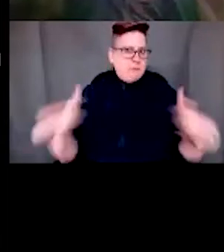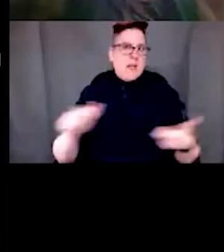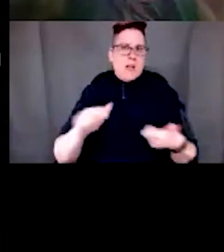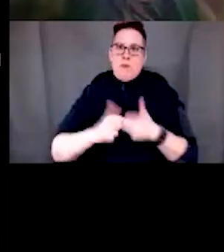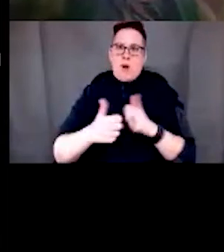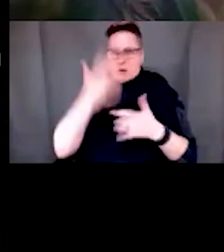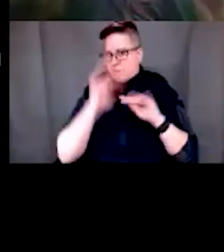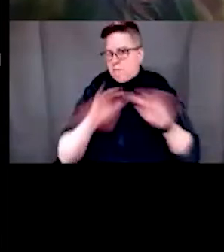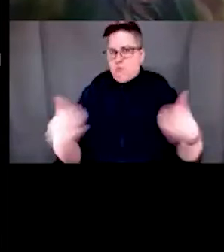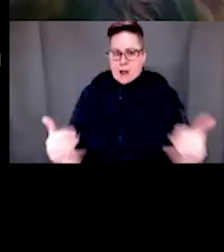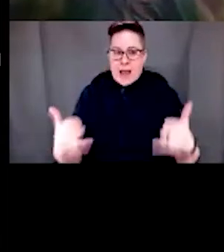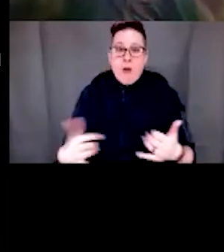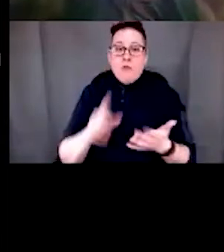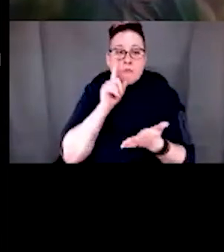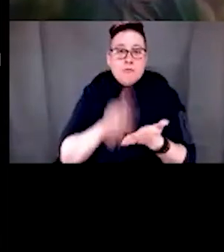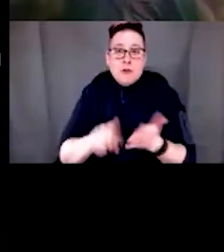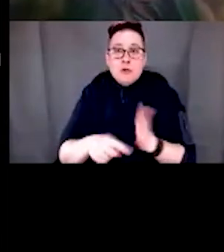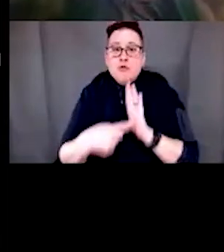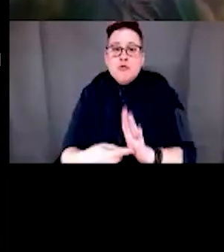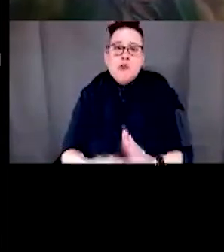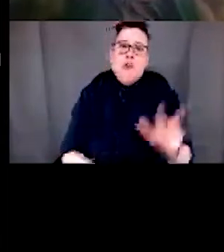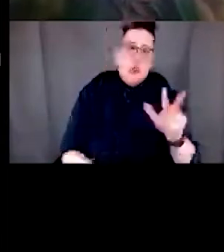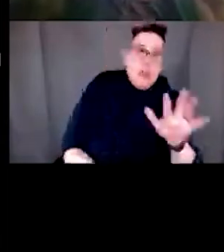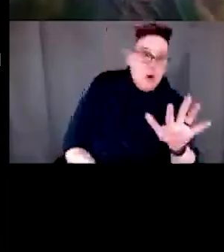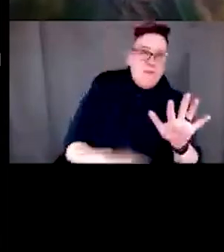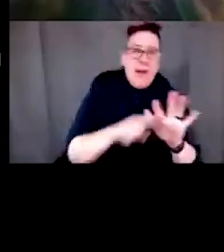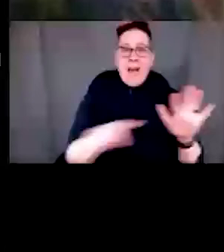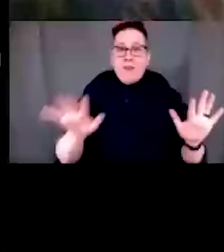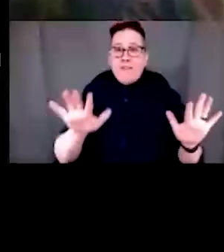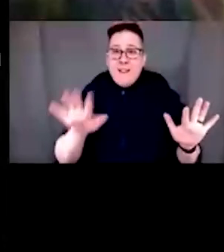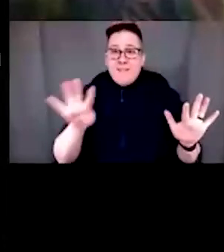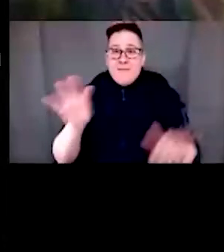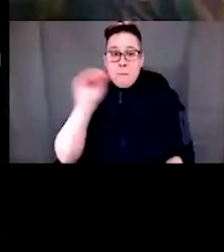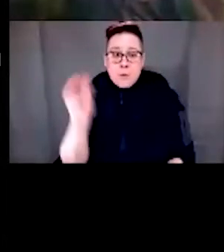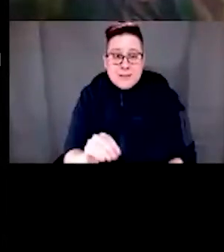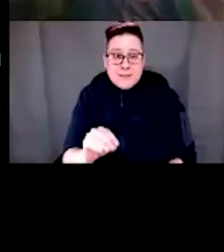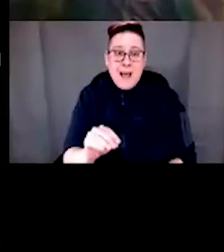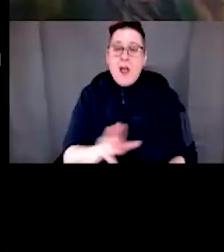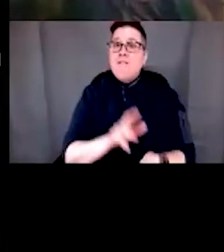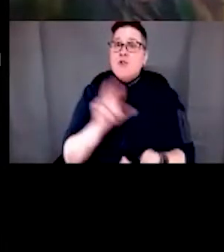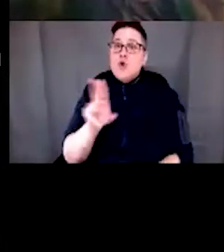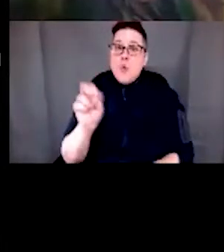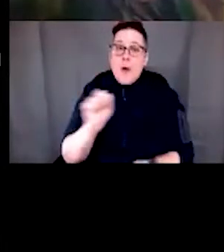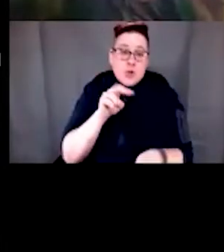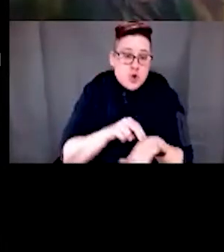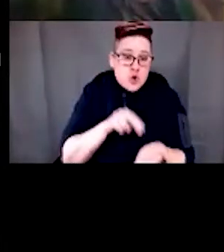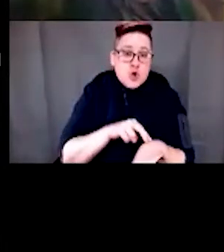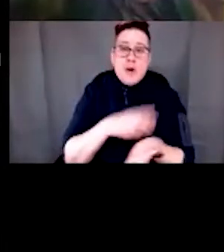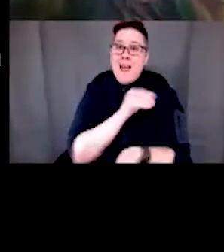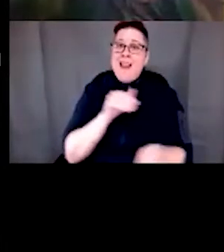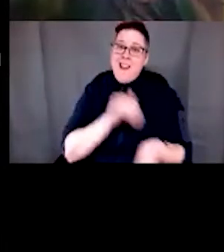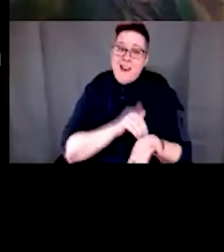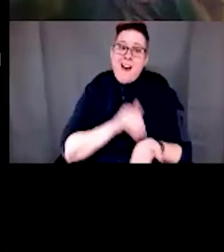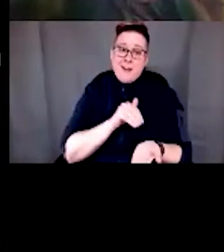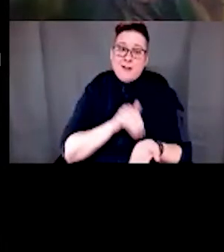Research shows that between 35 and 54% of US nurses